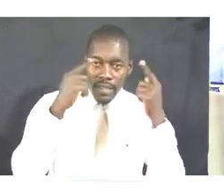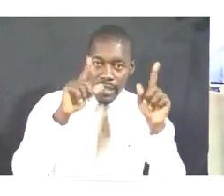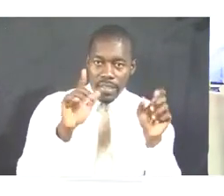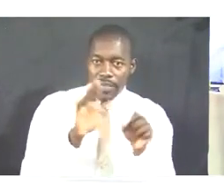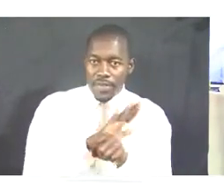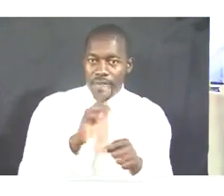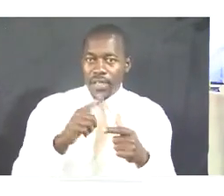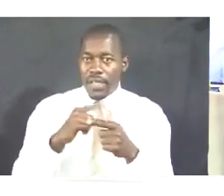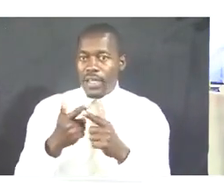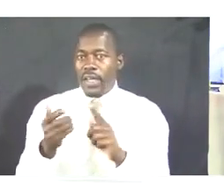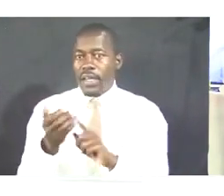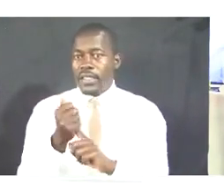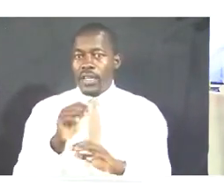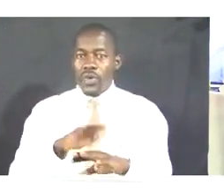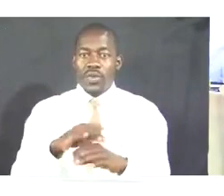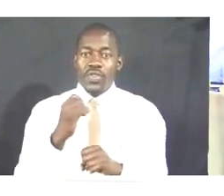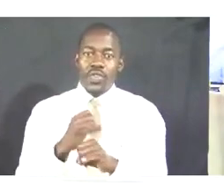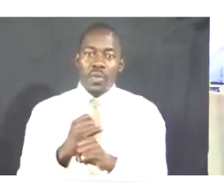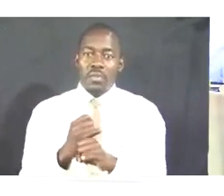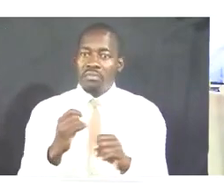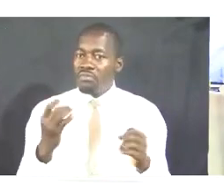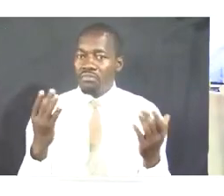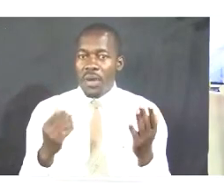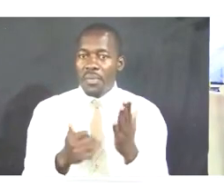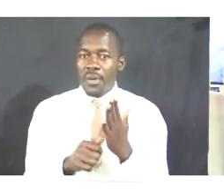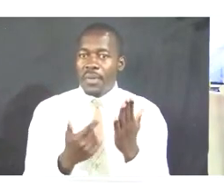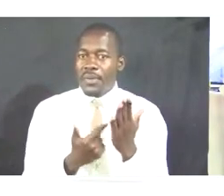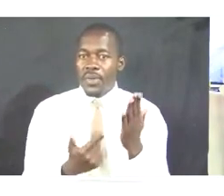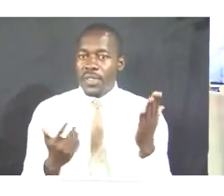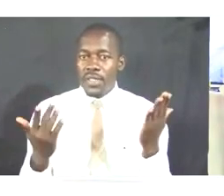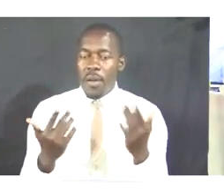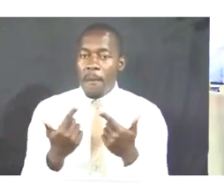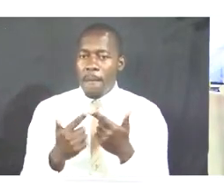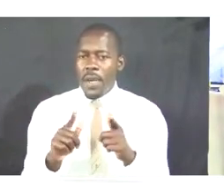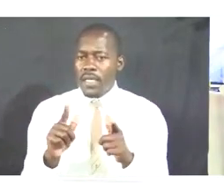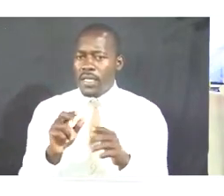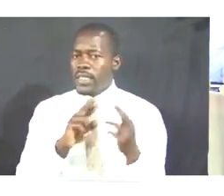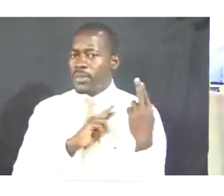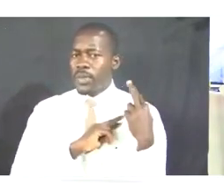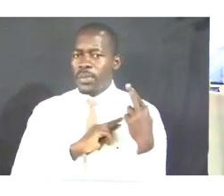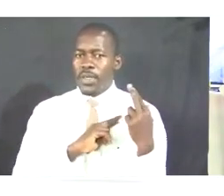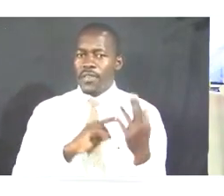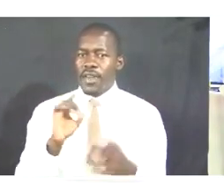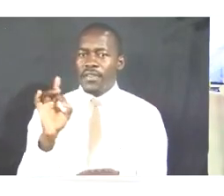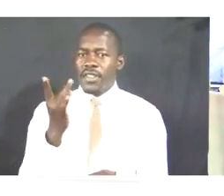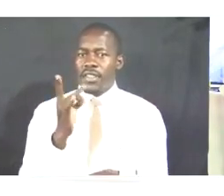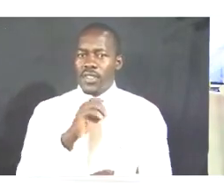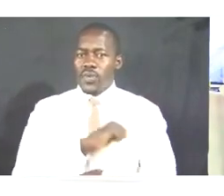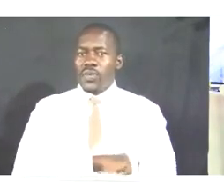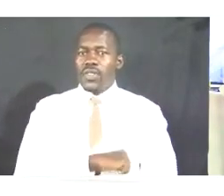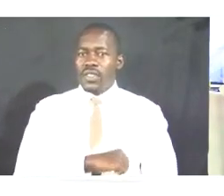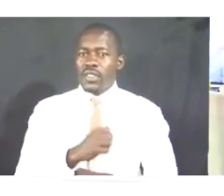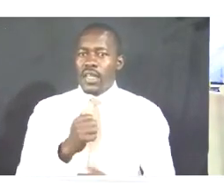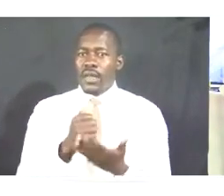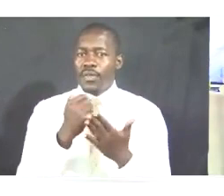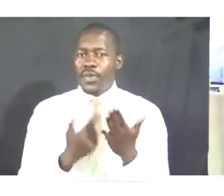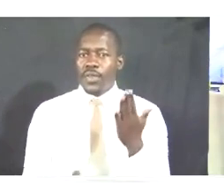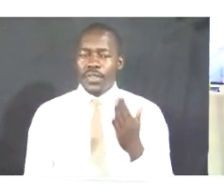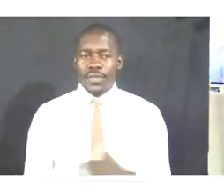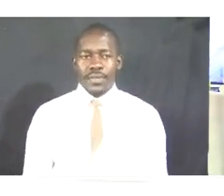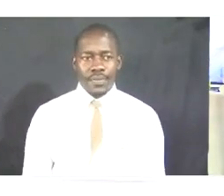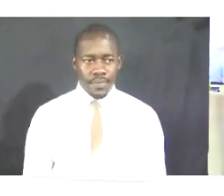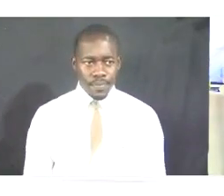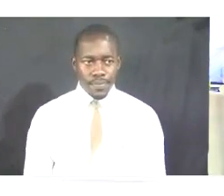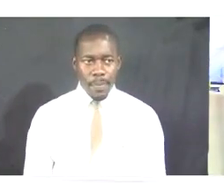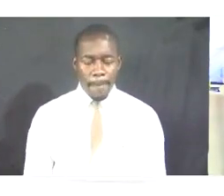Adventist education plays in our lives. Yes.